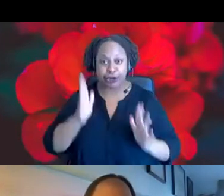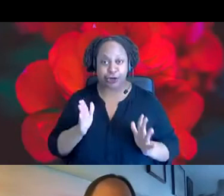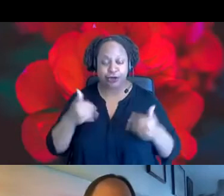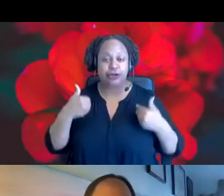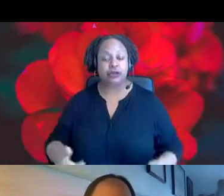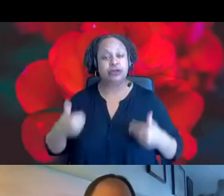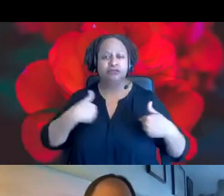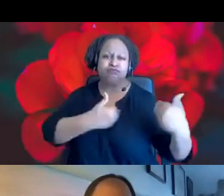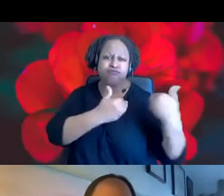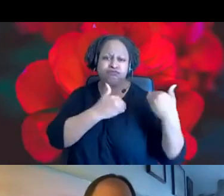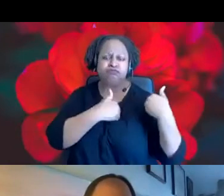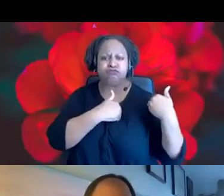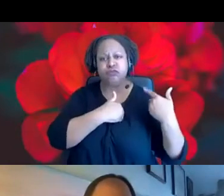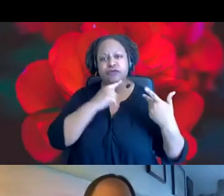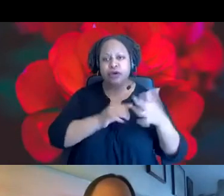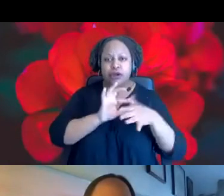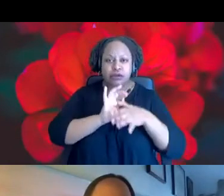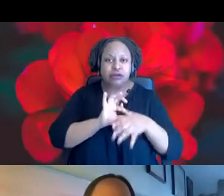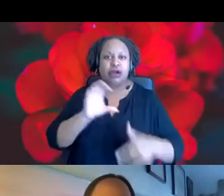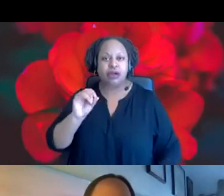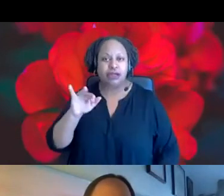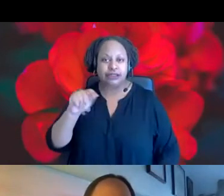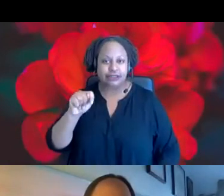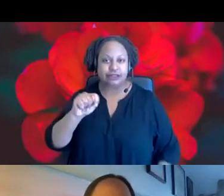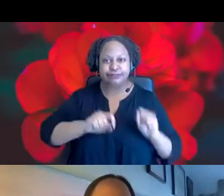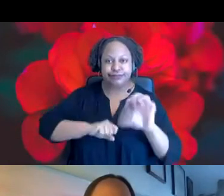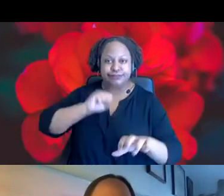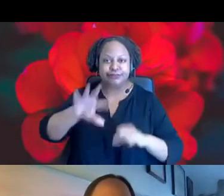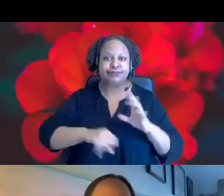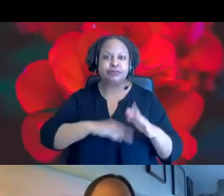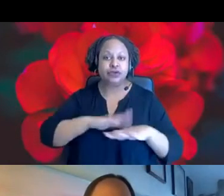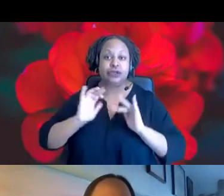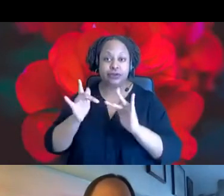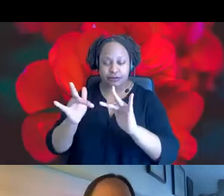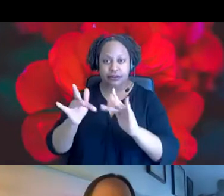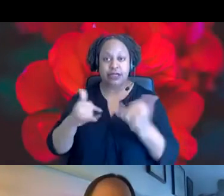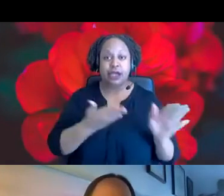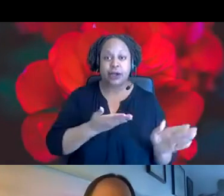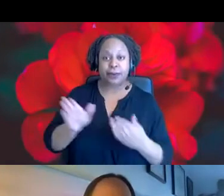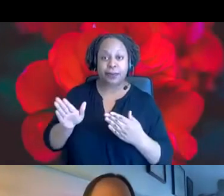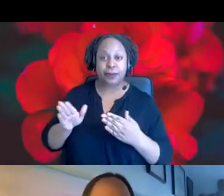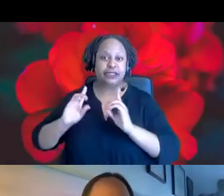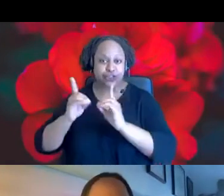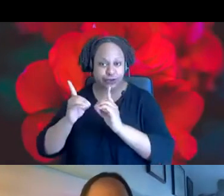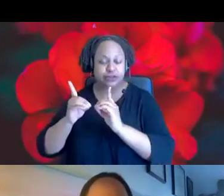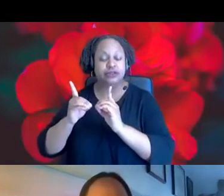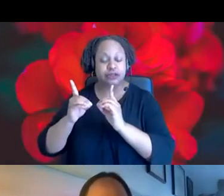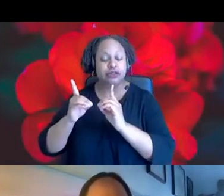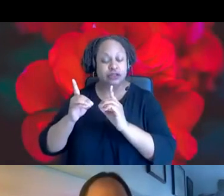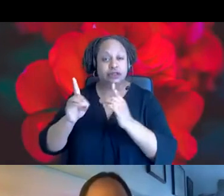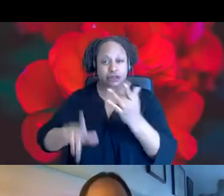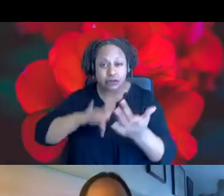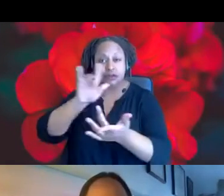in charge of a lot of their own content to start with, the shift to digital, I mean, yes. Are you reaching more